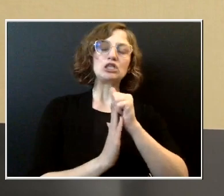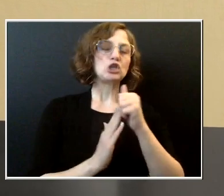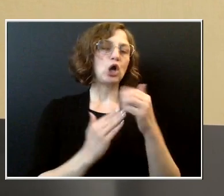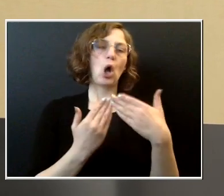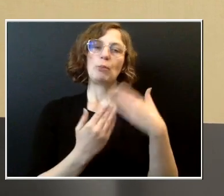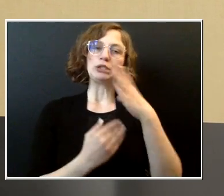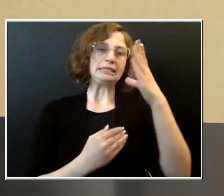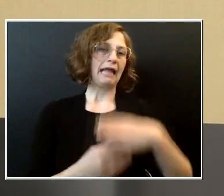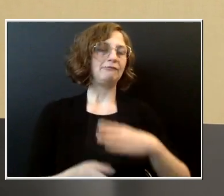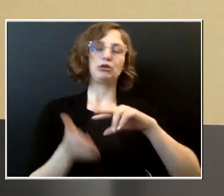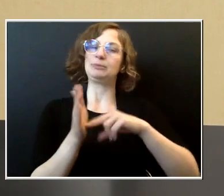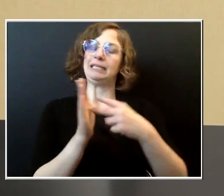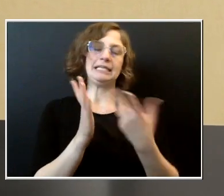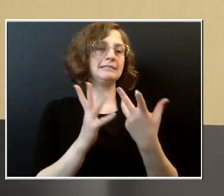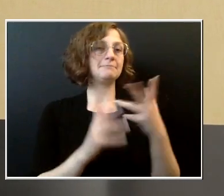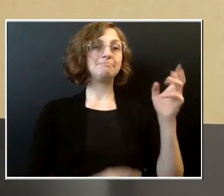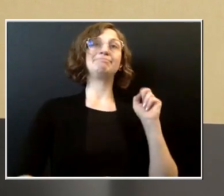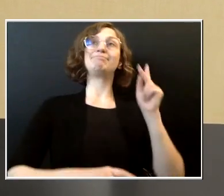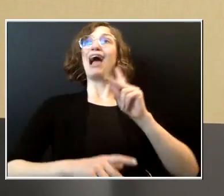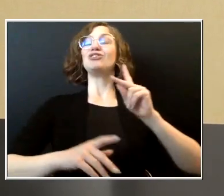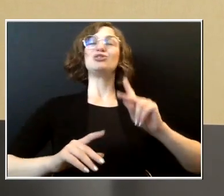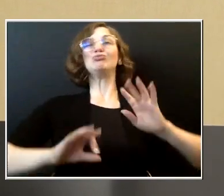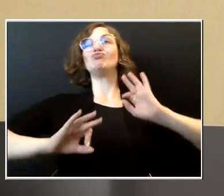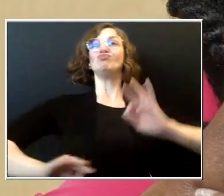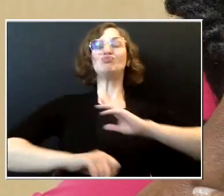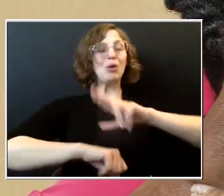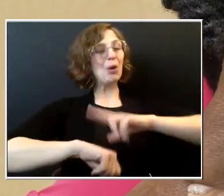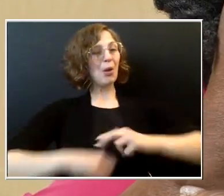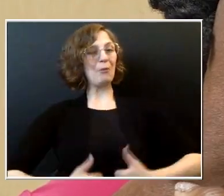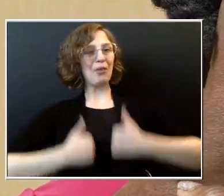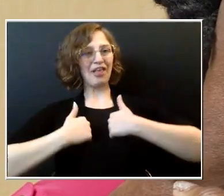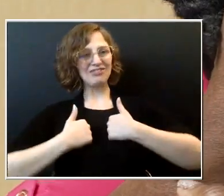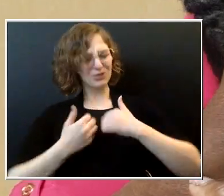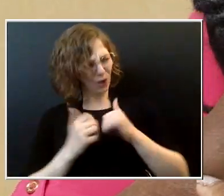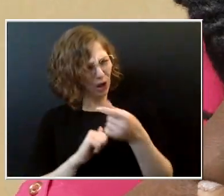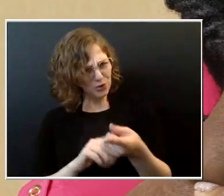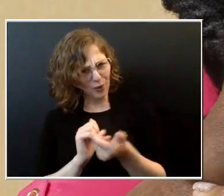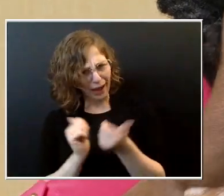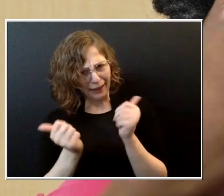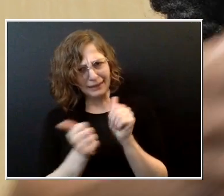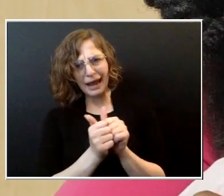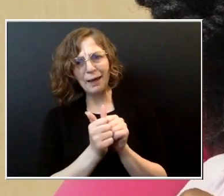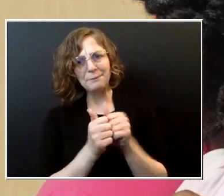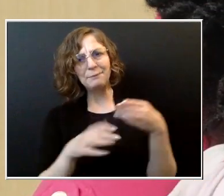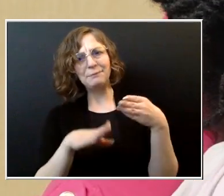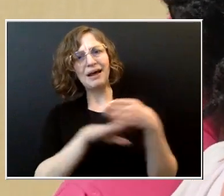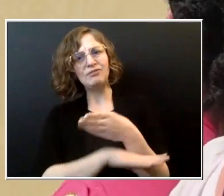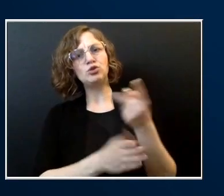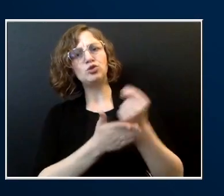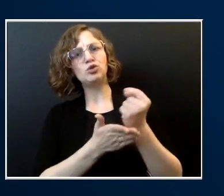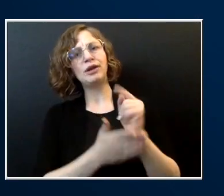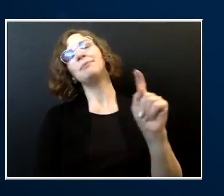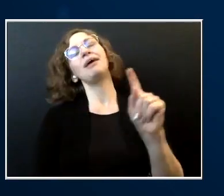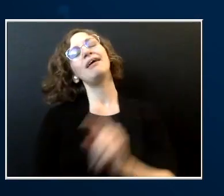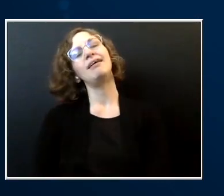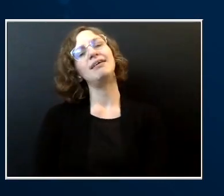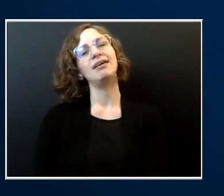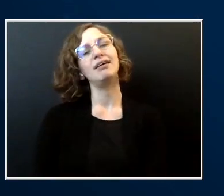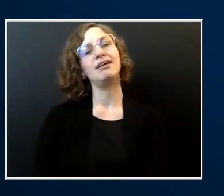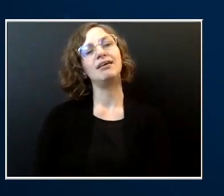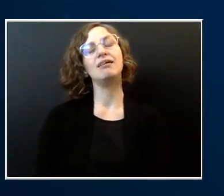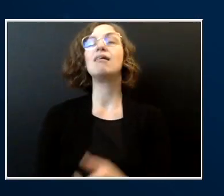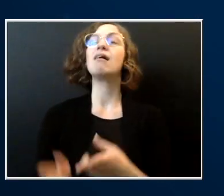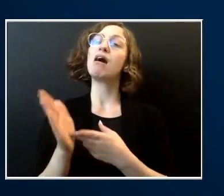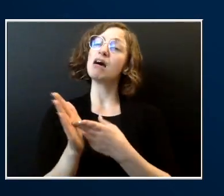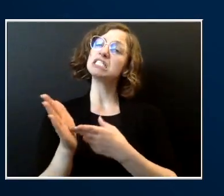So how are you adapting to this new life post-treatment? Honestly, for the most part, I feel pretty well.